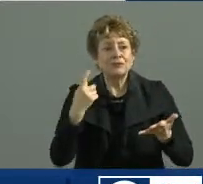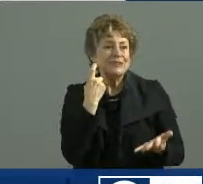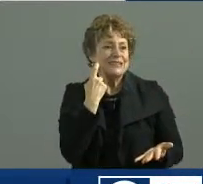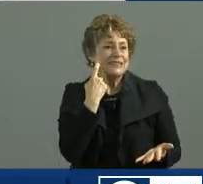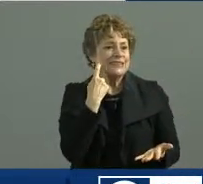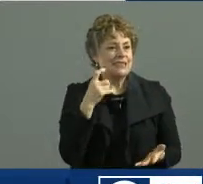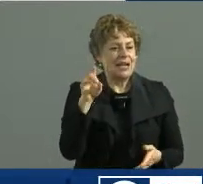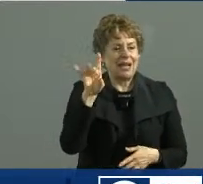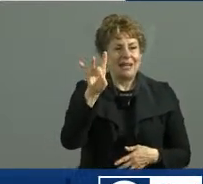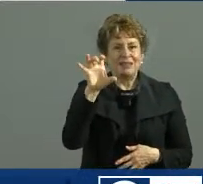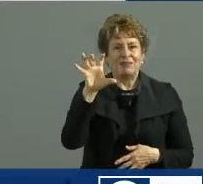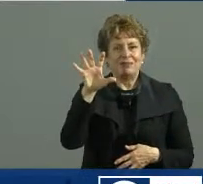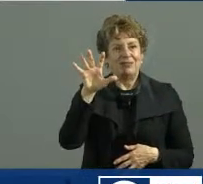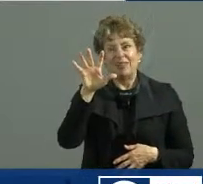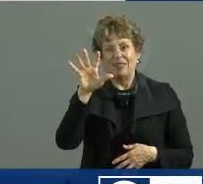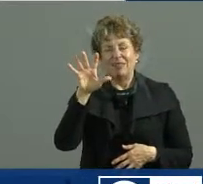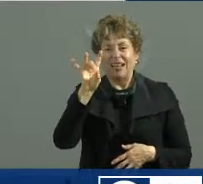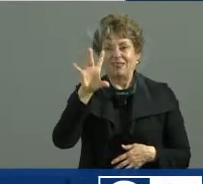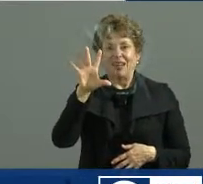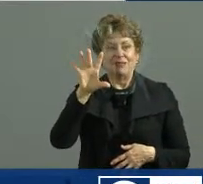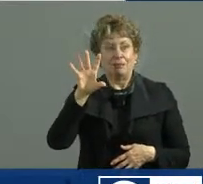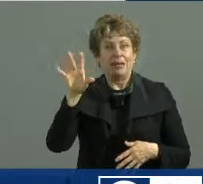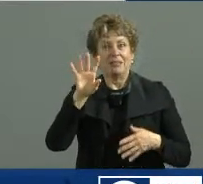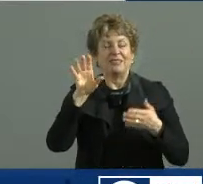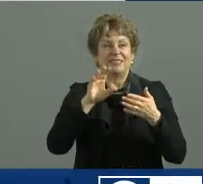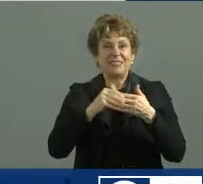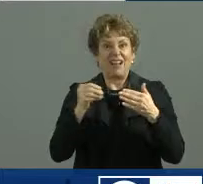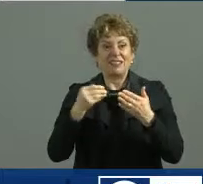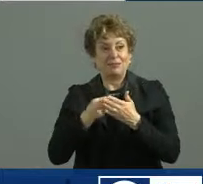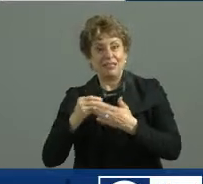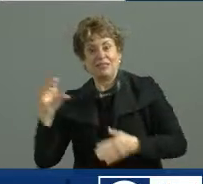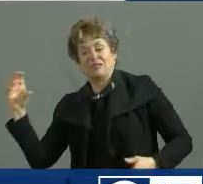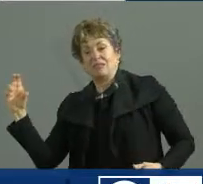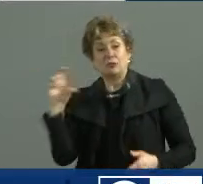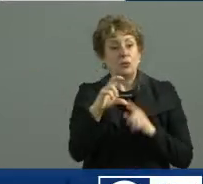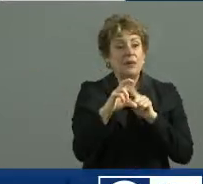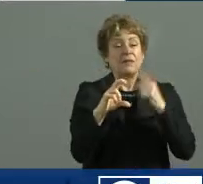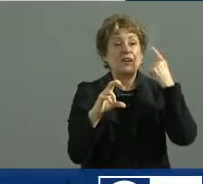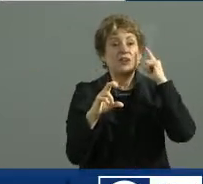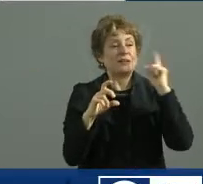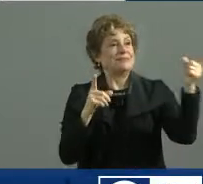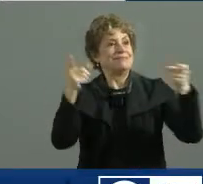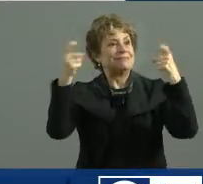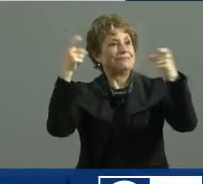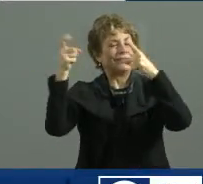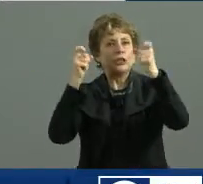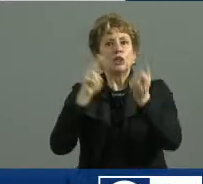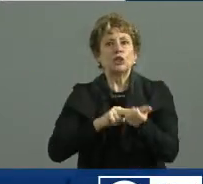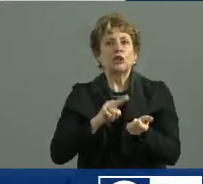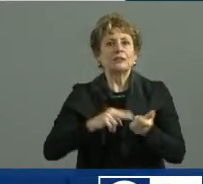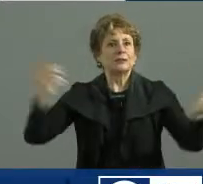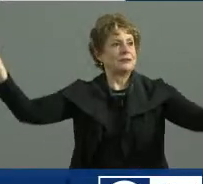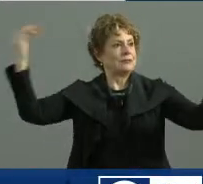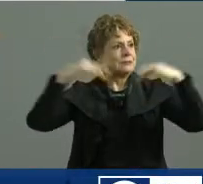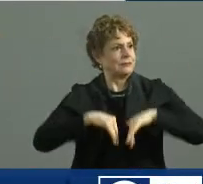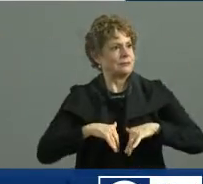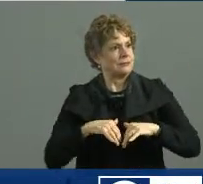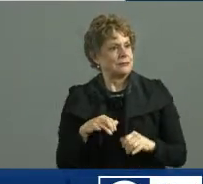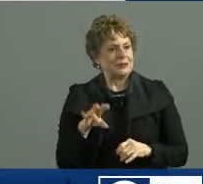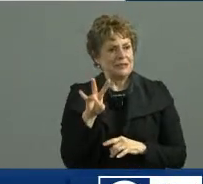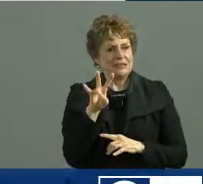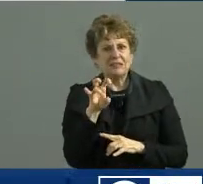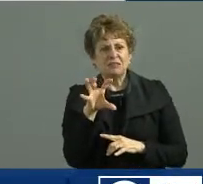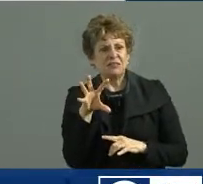million has been invested in recruiting nurses, as well as providing funding to our